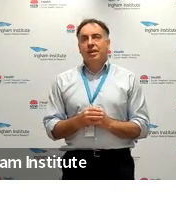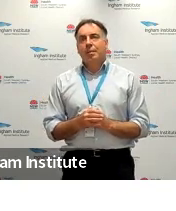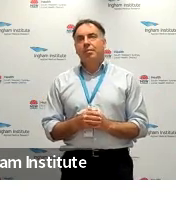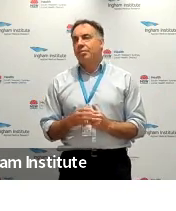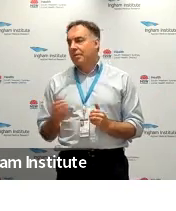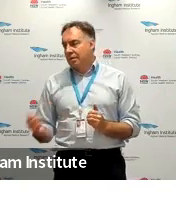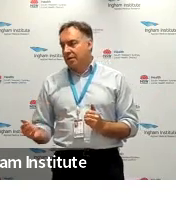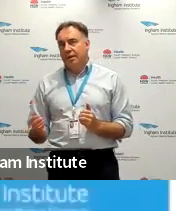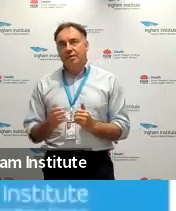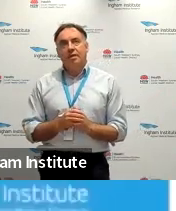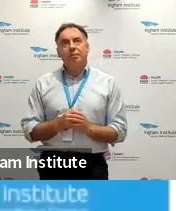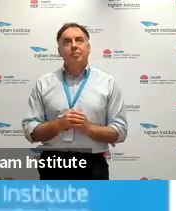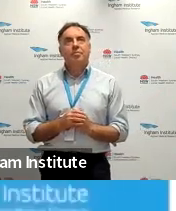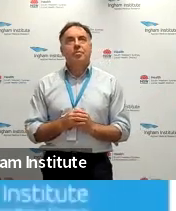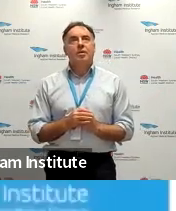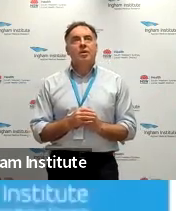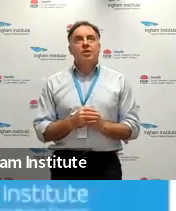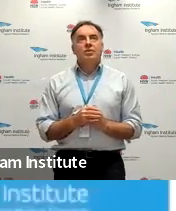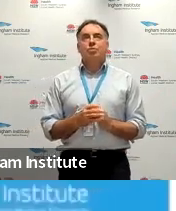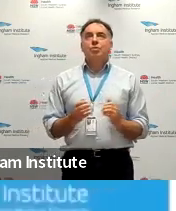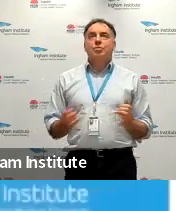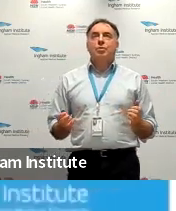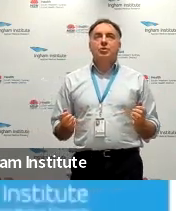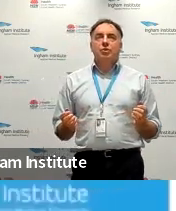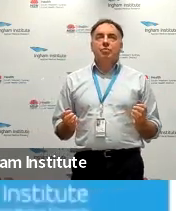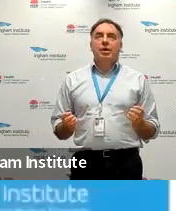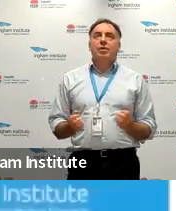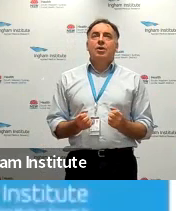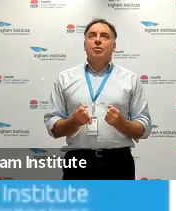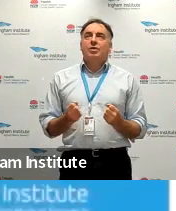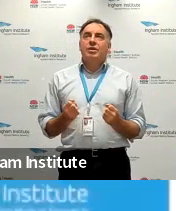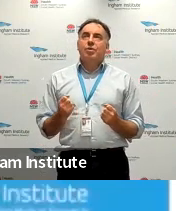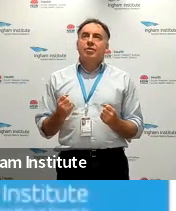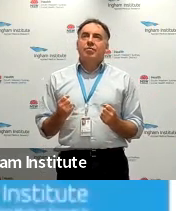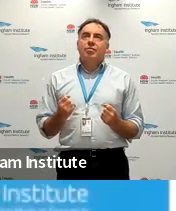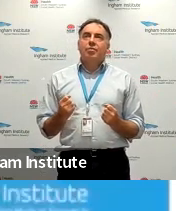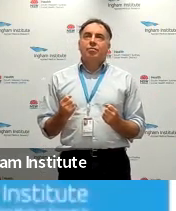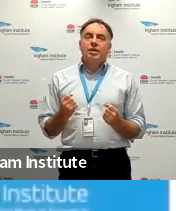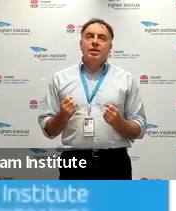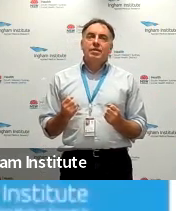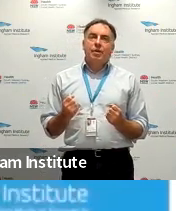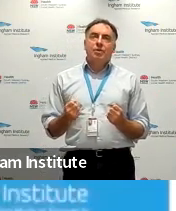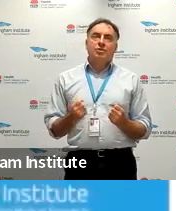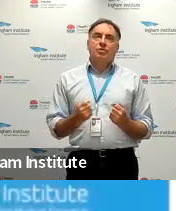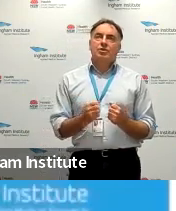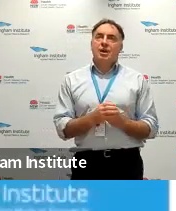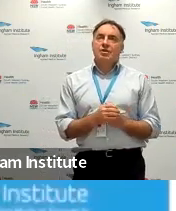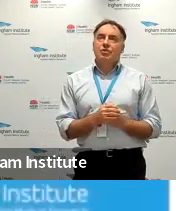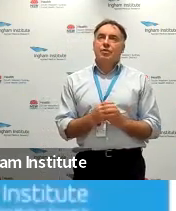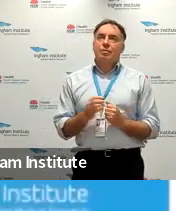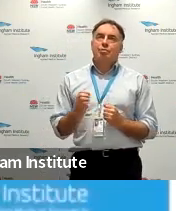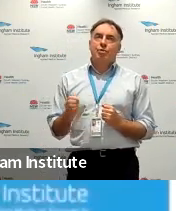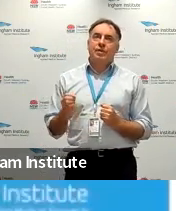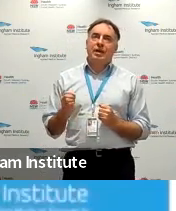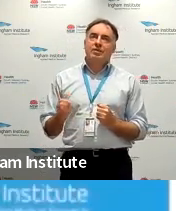the screen app. Next slide. So what do we want to do? Well, I think we're really focused on this